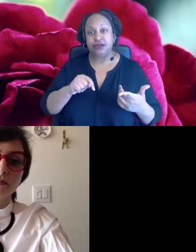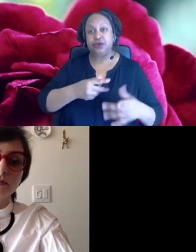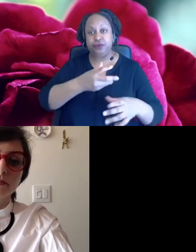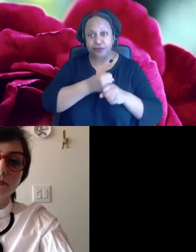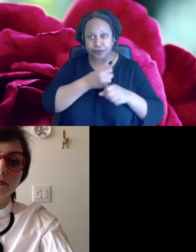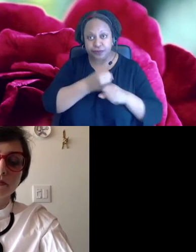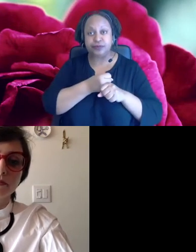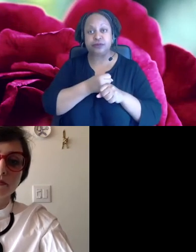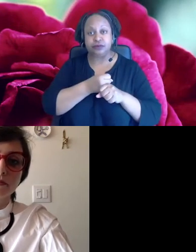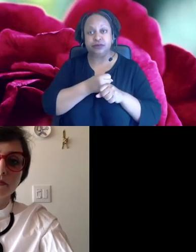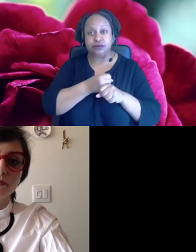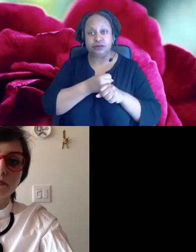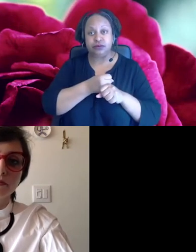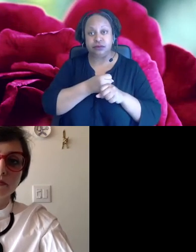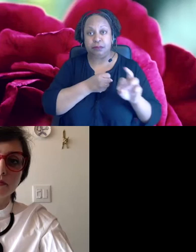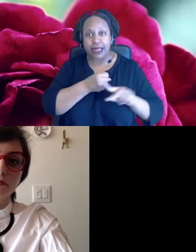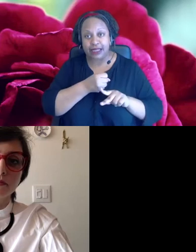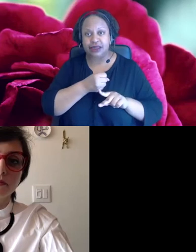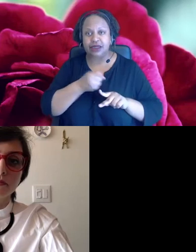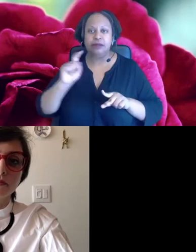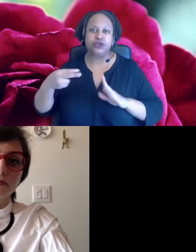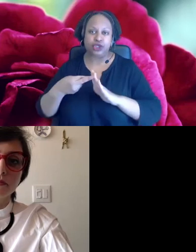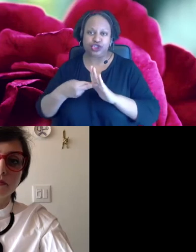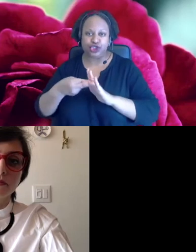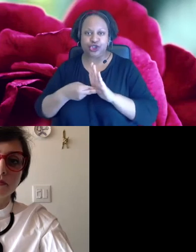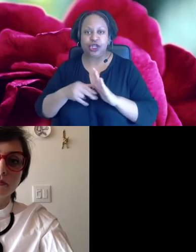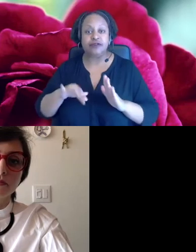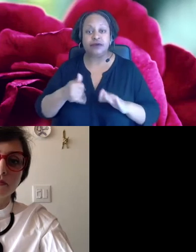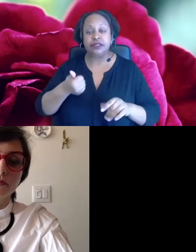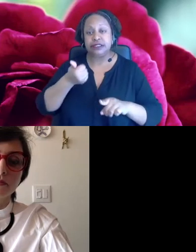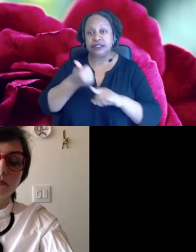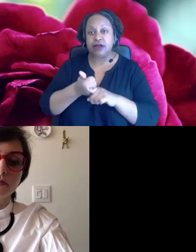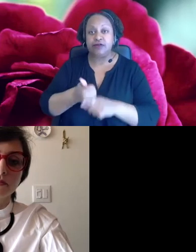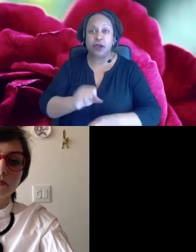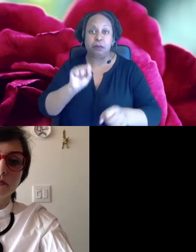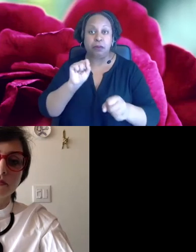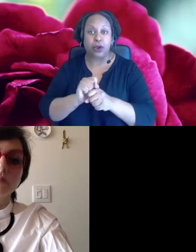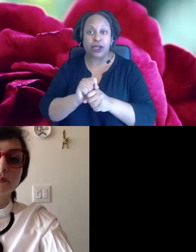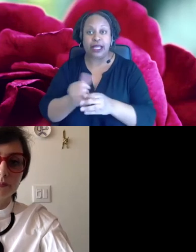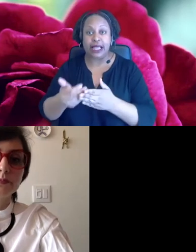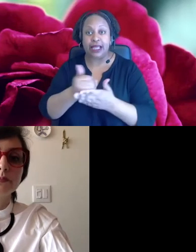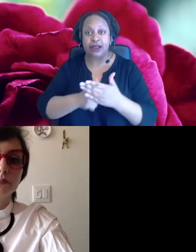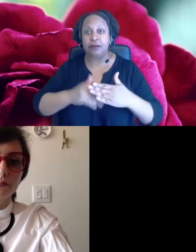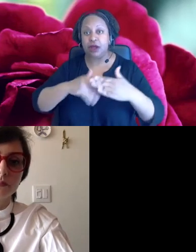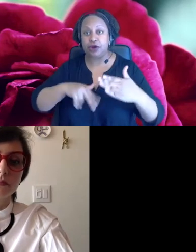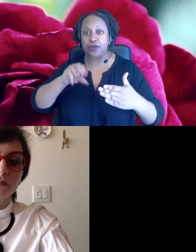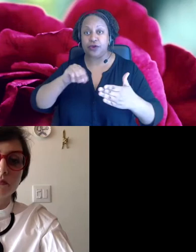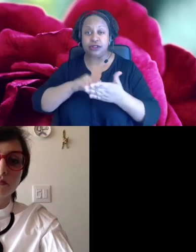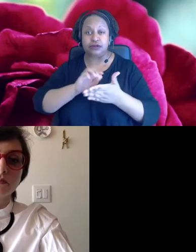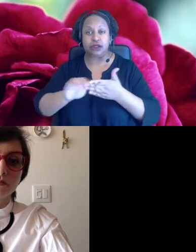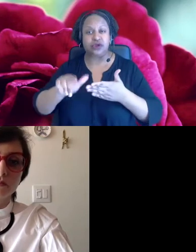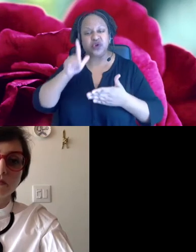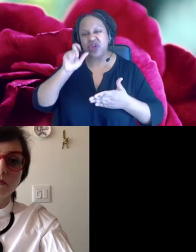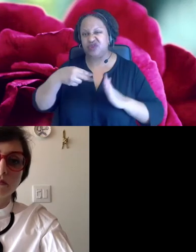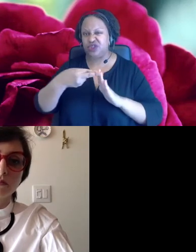If your income from self-employed activity is less than 30,000, you do not have to